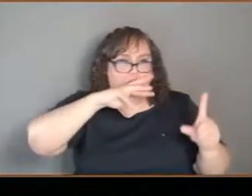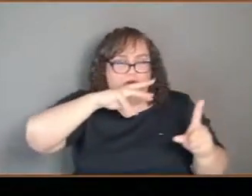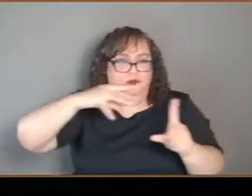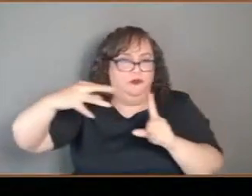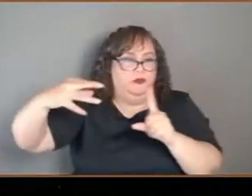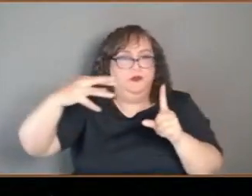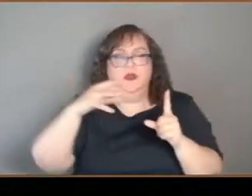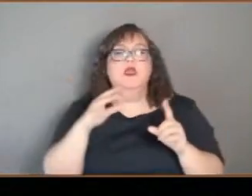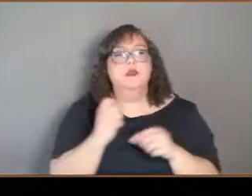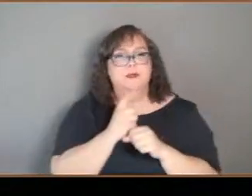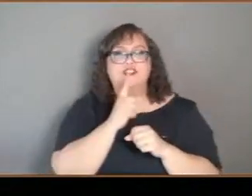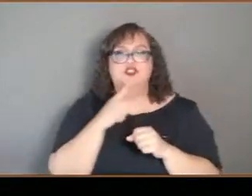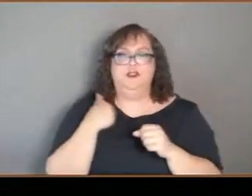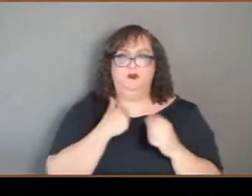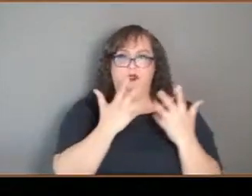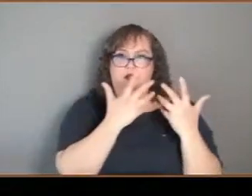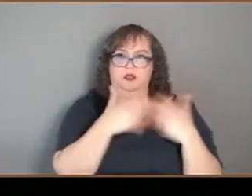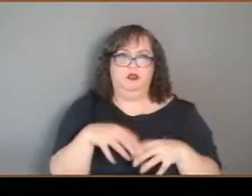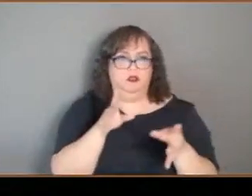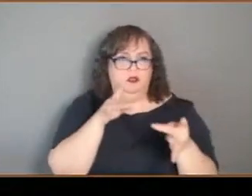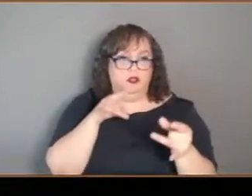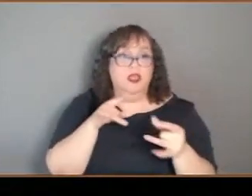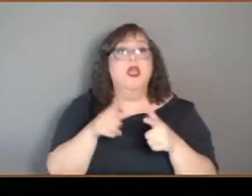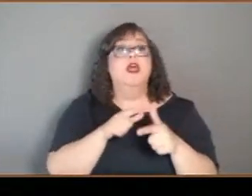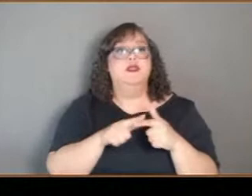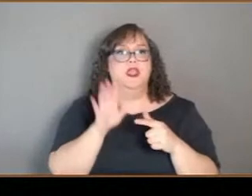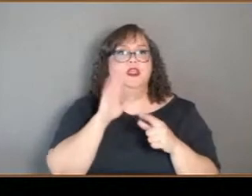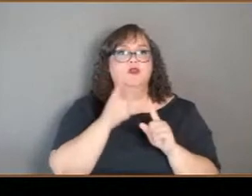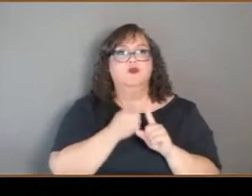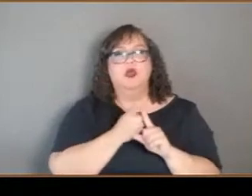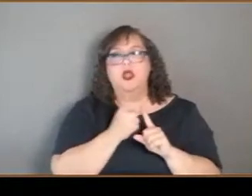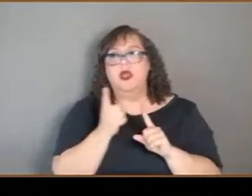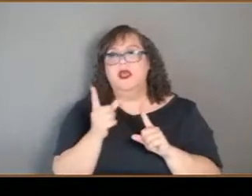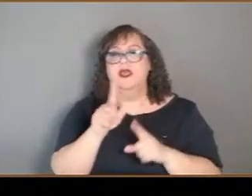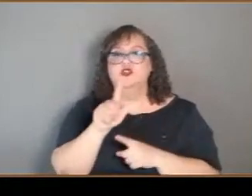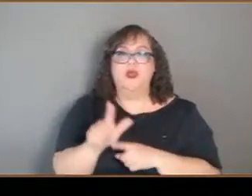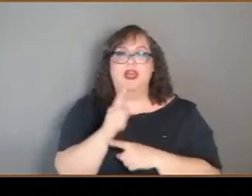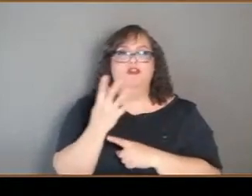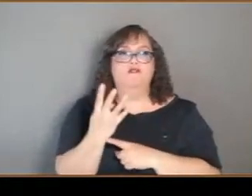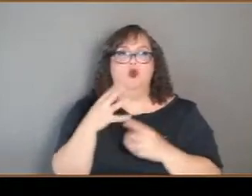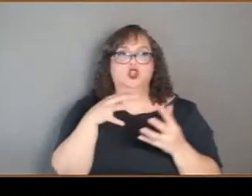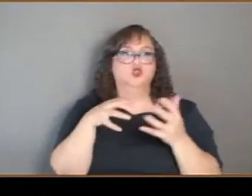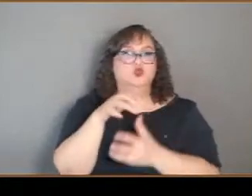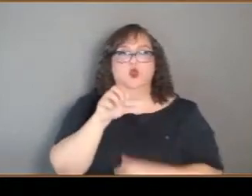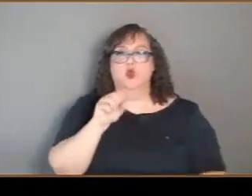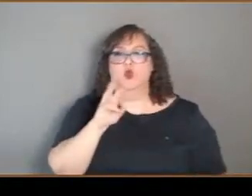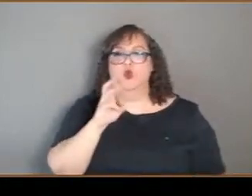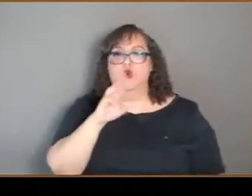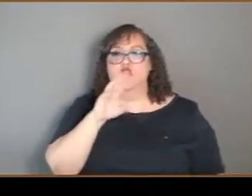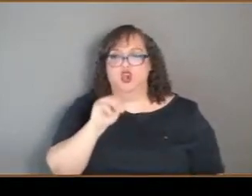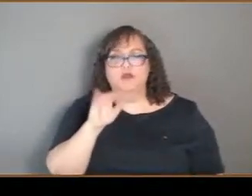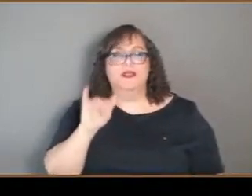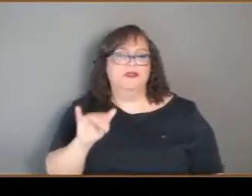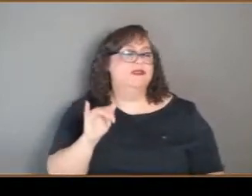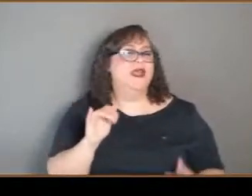down. And then we're going to move into the L4 swarm, which is really where we get into the Jovian asteroids in about 6 years' time. Is that what we're approaching right